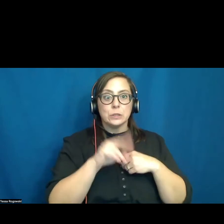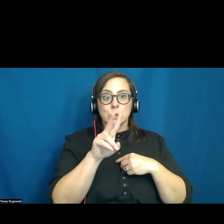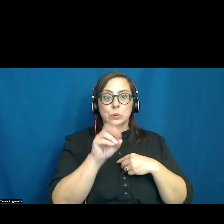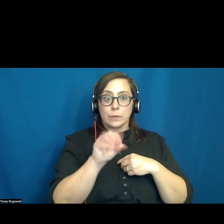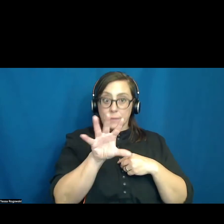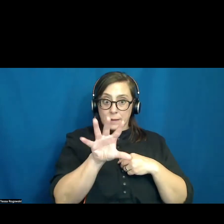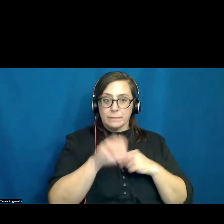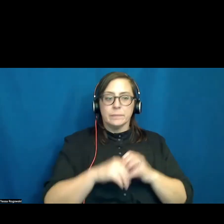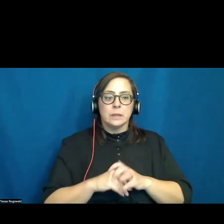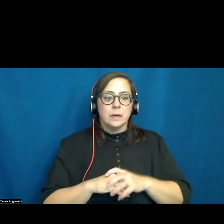So here I kind of